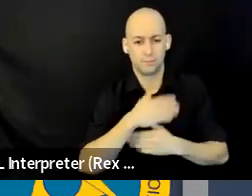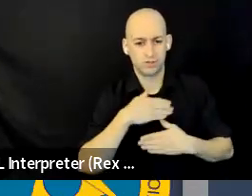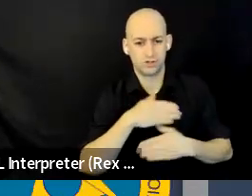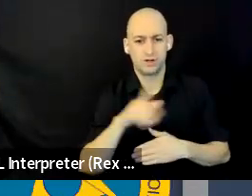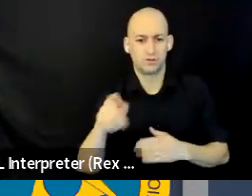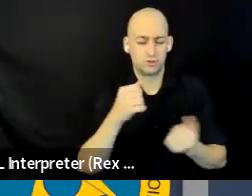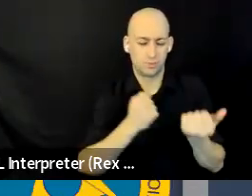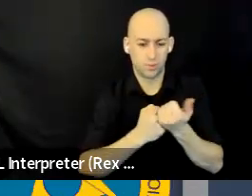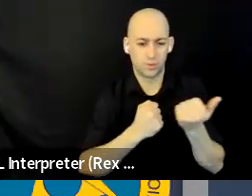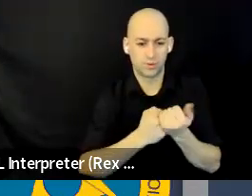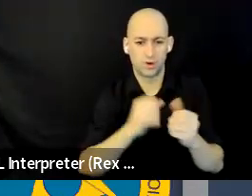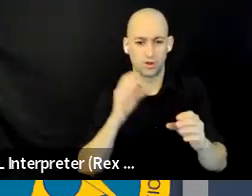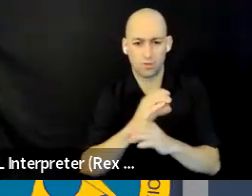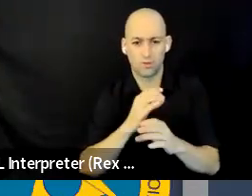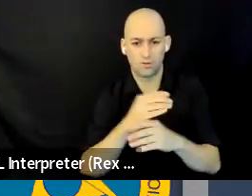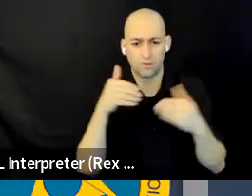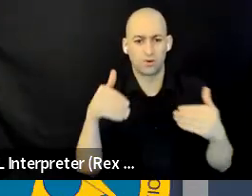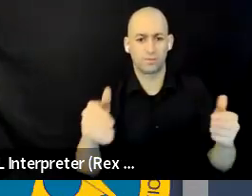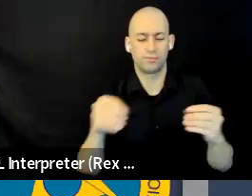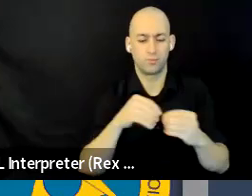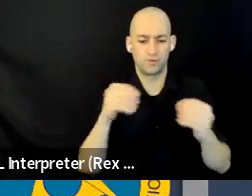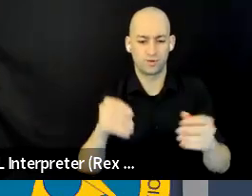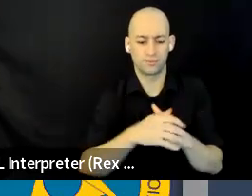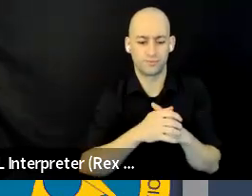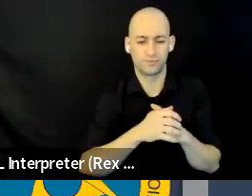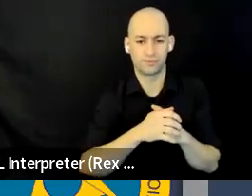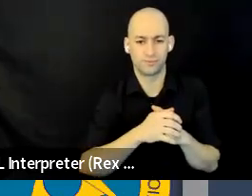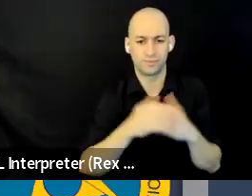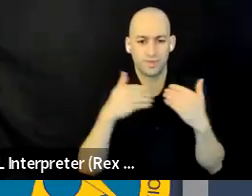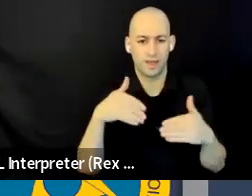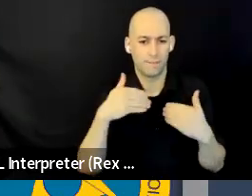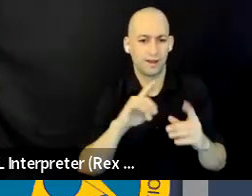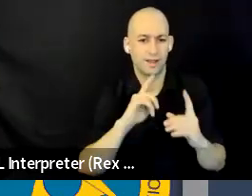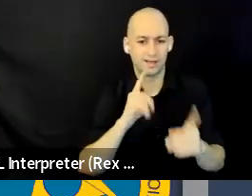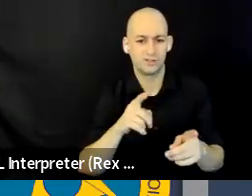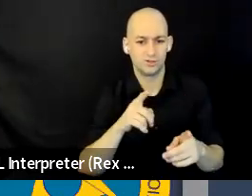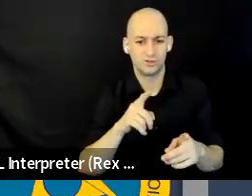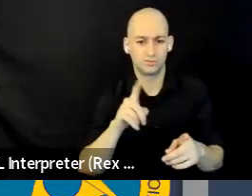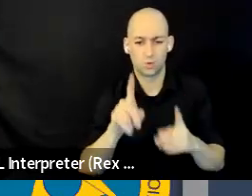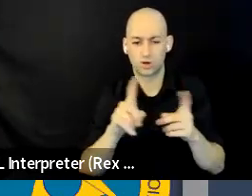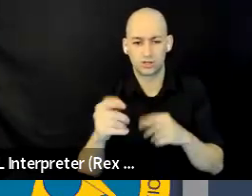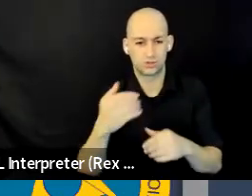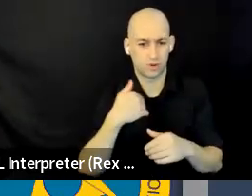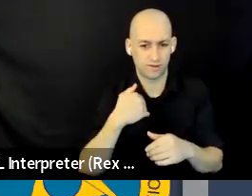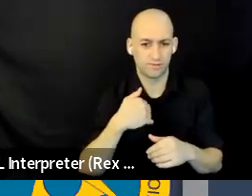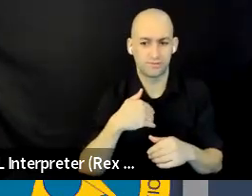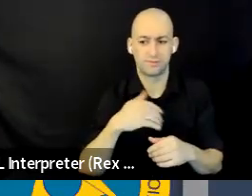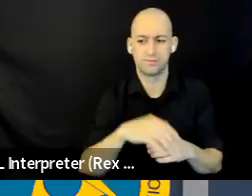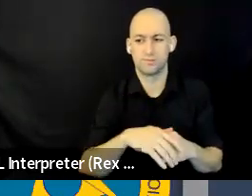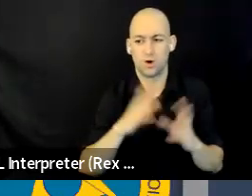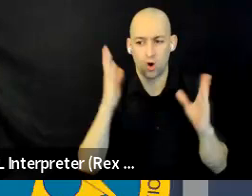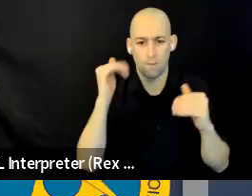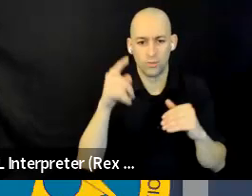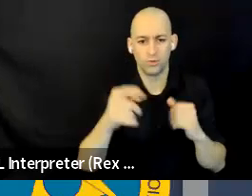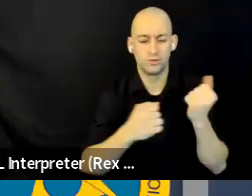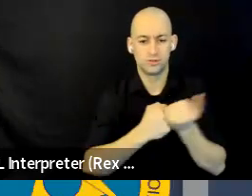support and are looking forward to moving this project forward. Happy to answer any questions you have them, and we hope you'll support the staff